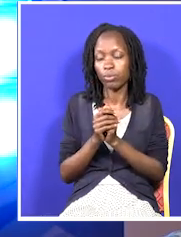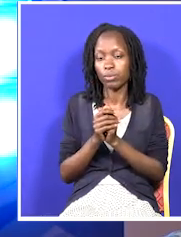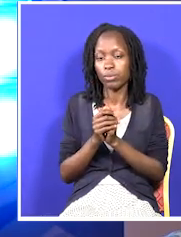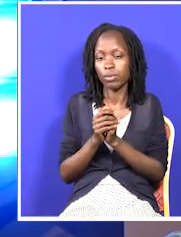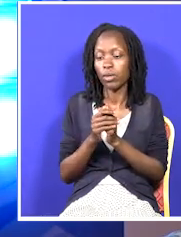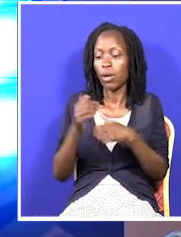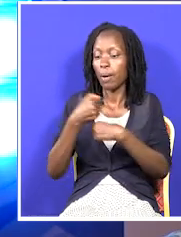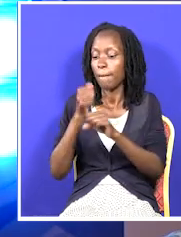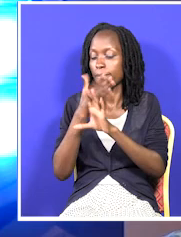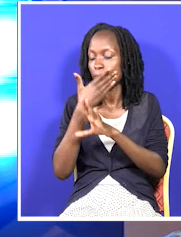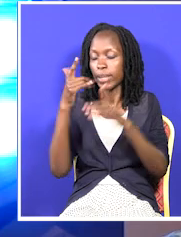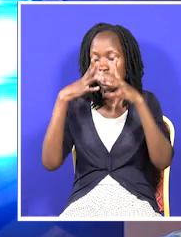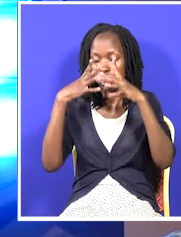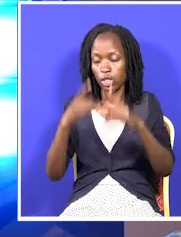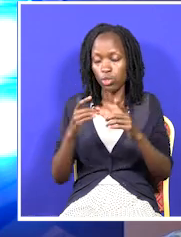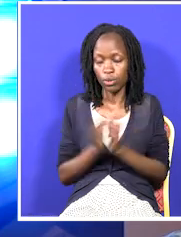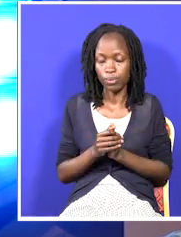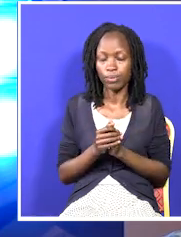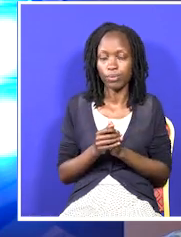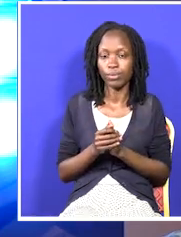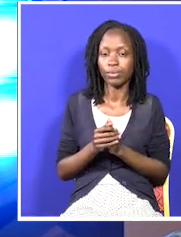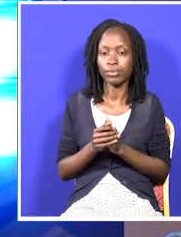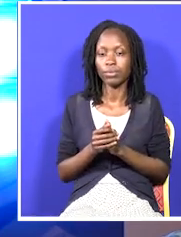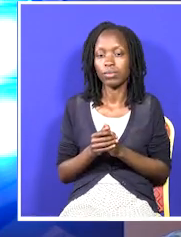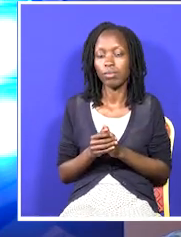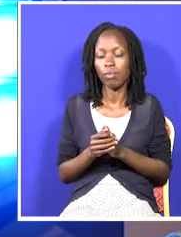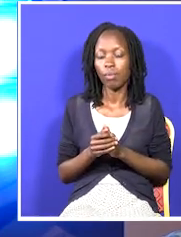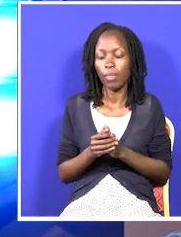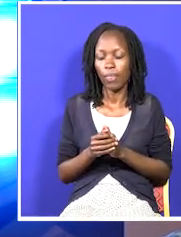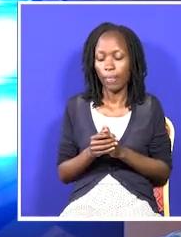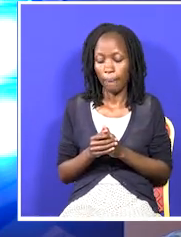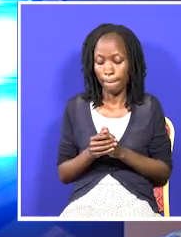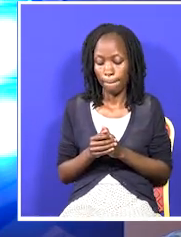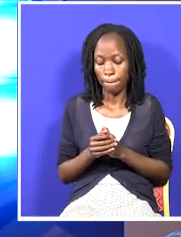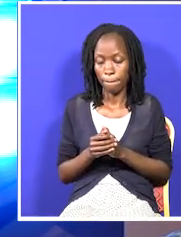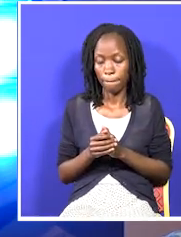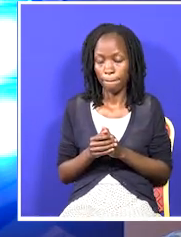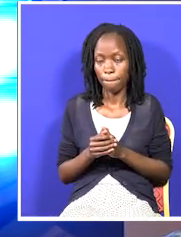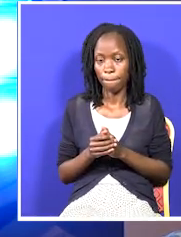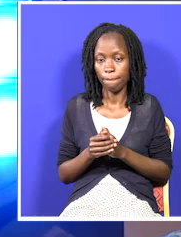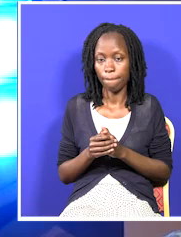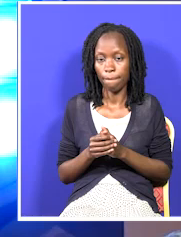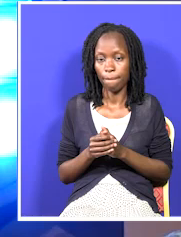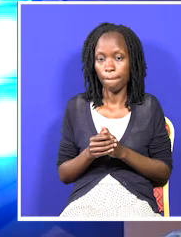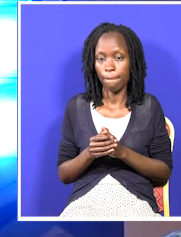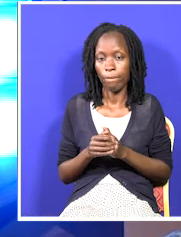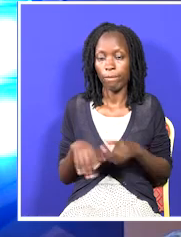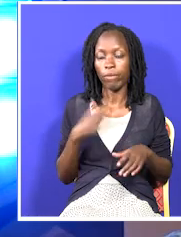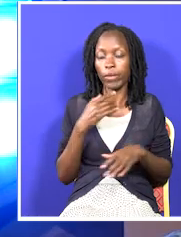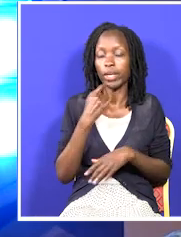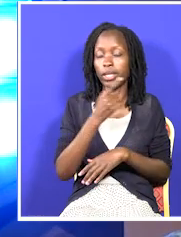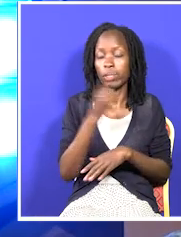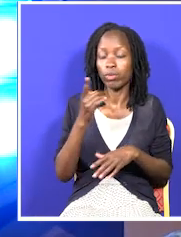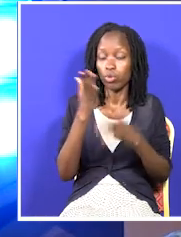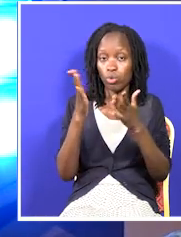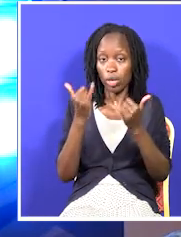like no any other. You have taken a bold step of accepting Jesus into your life. And I want to say that you have